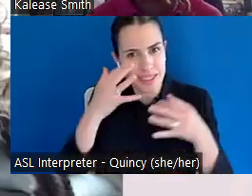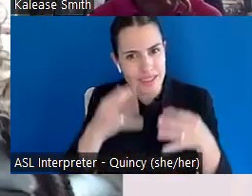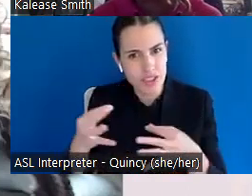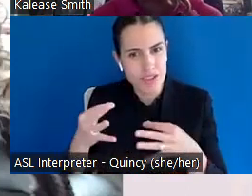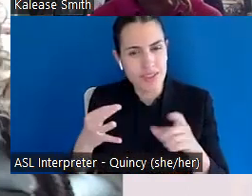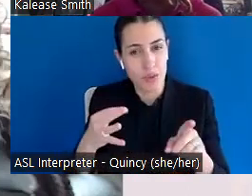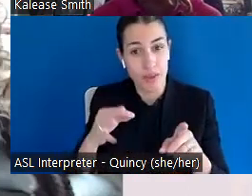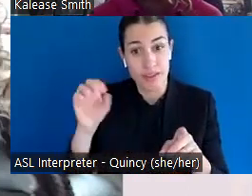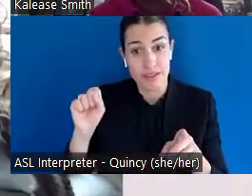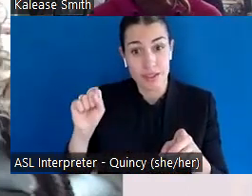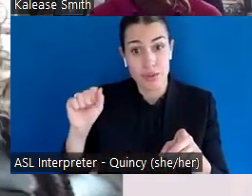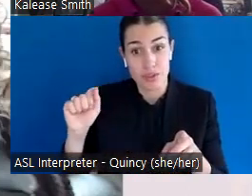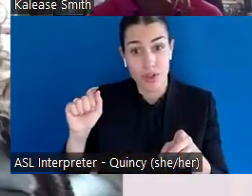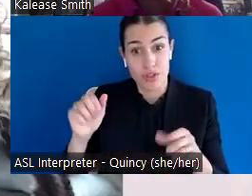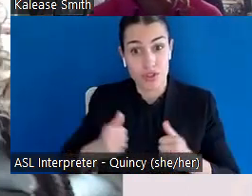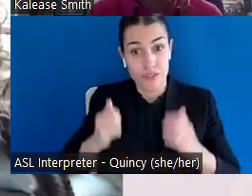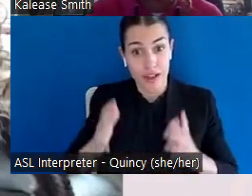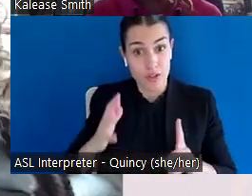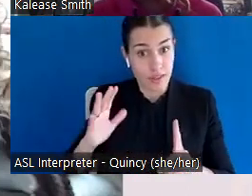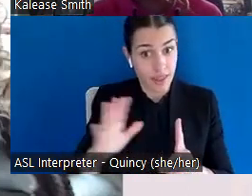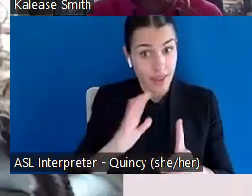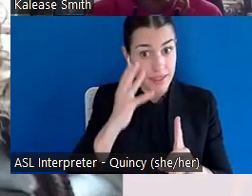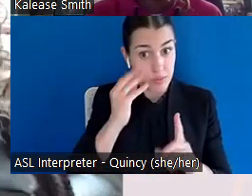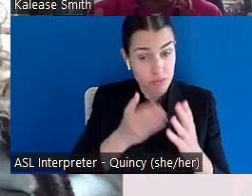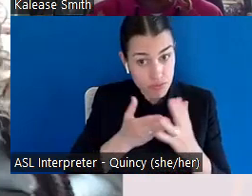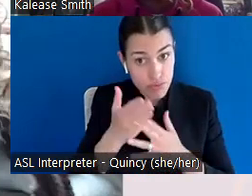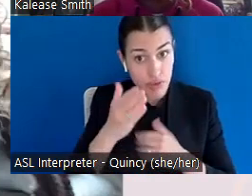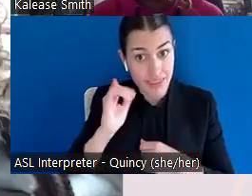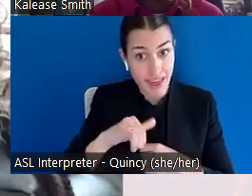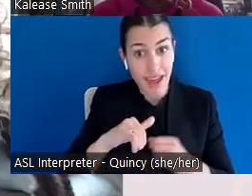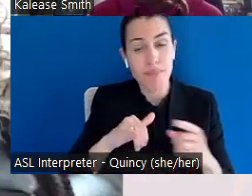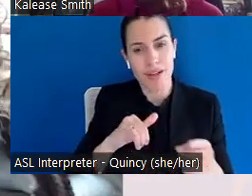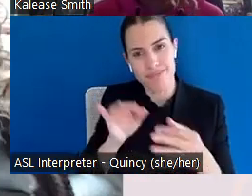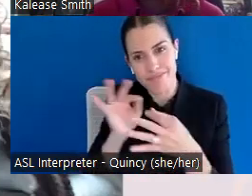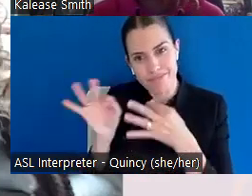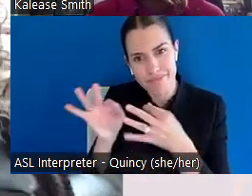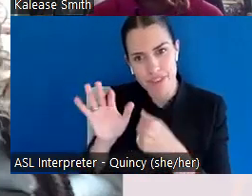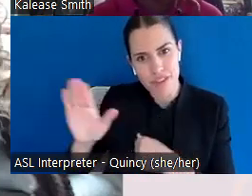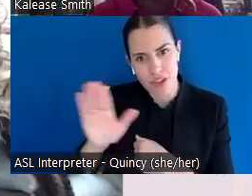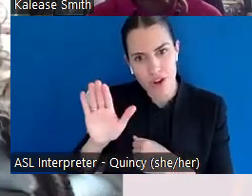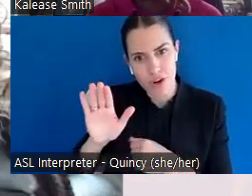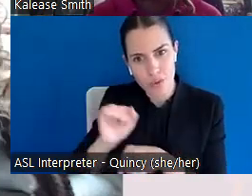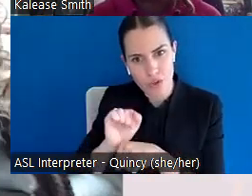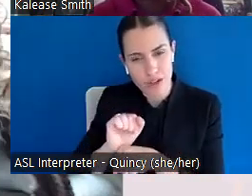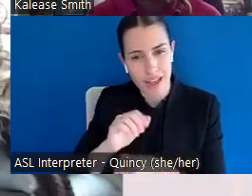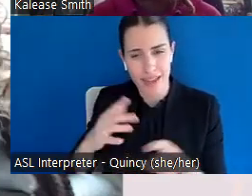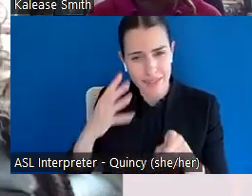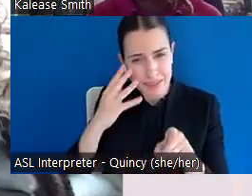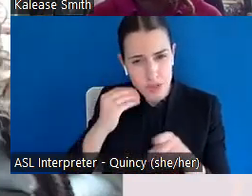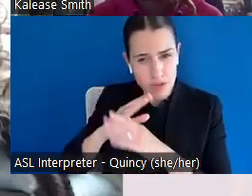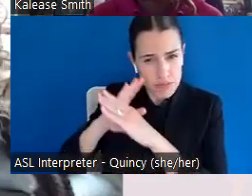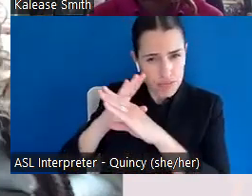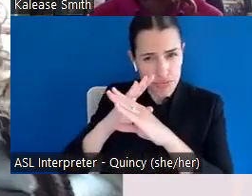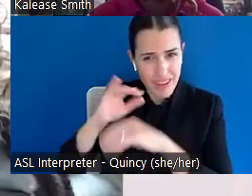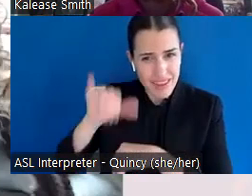assault survivors who are actually experiencing this and going through the system and hitting all these roadblocks and stumbling blocks.